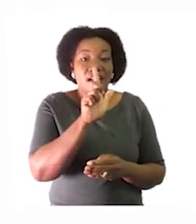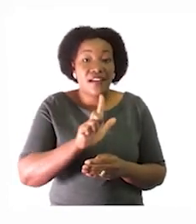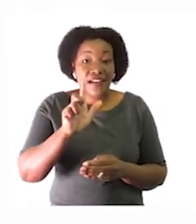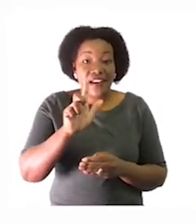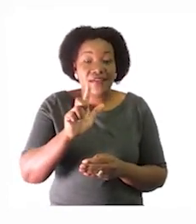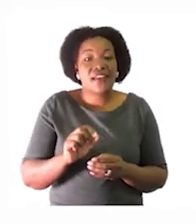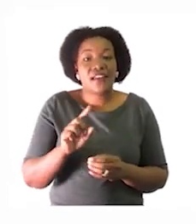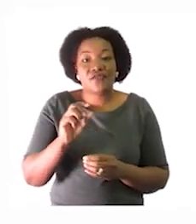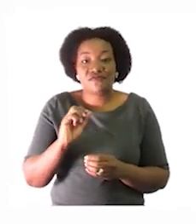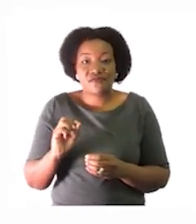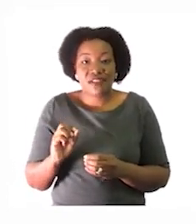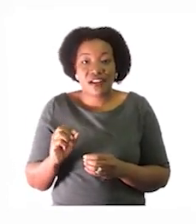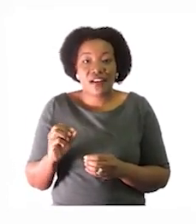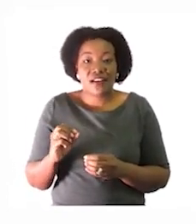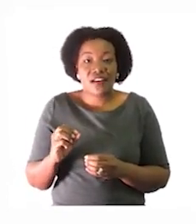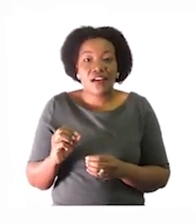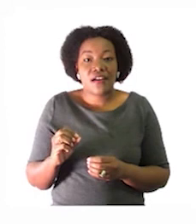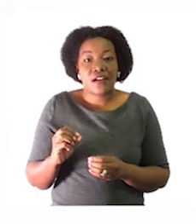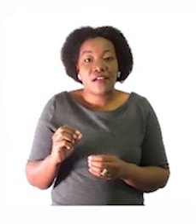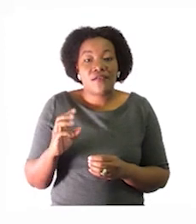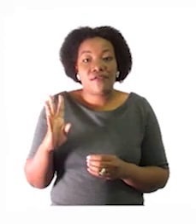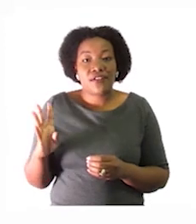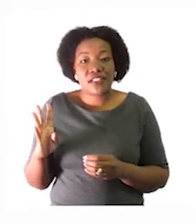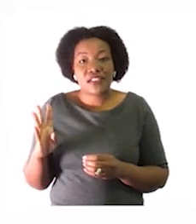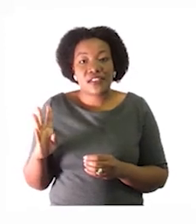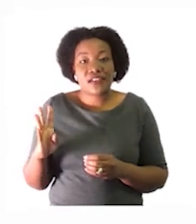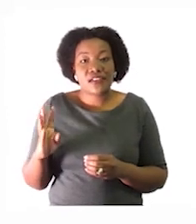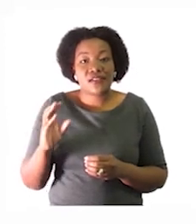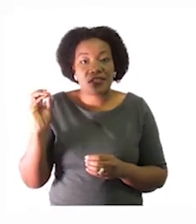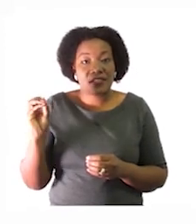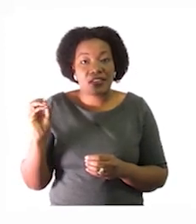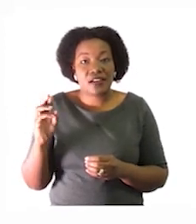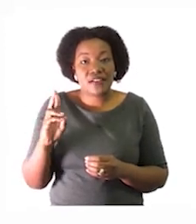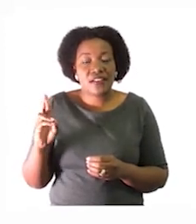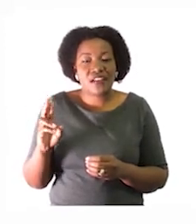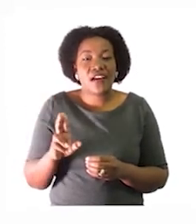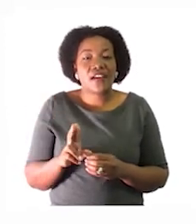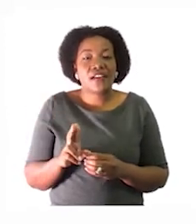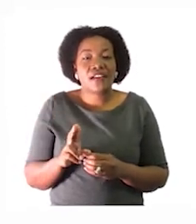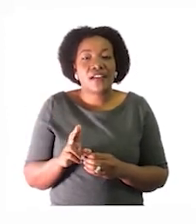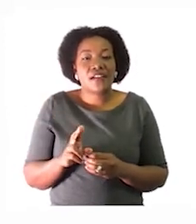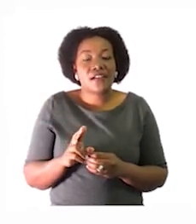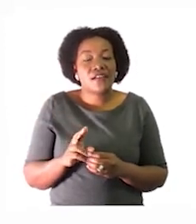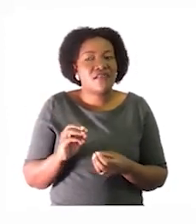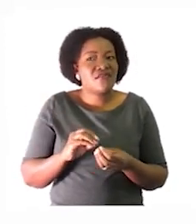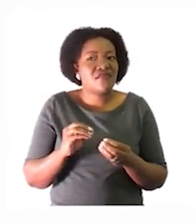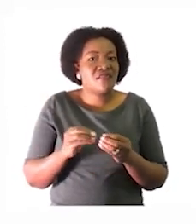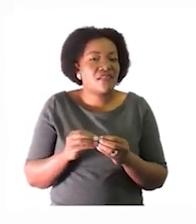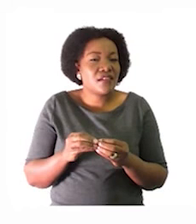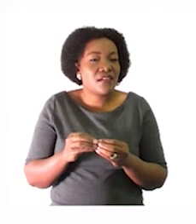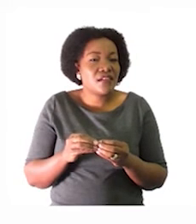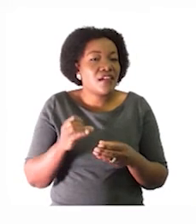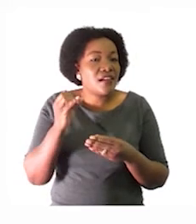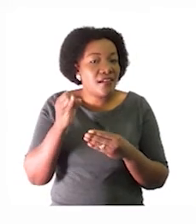a 40. And now what is the next step that you need to do? You have to look at the number to your right, which